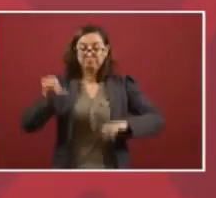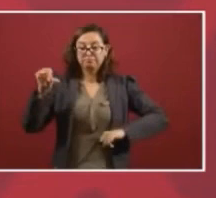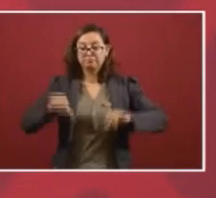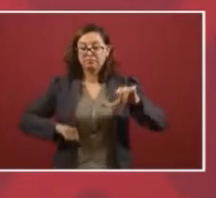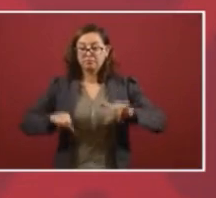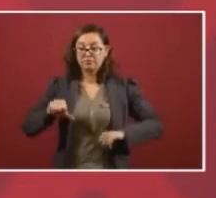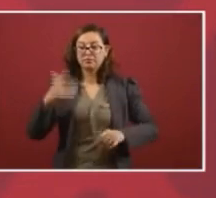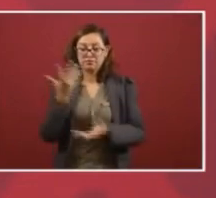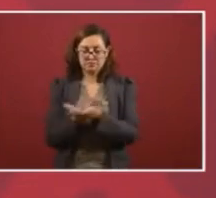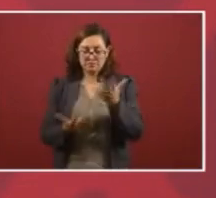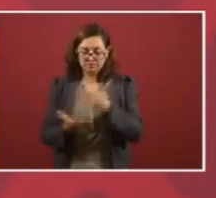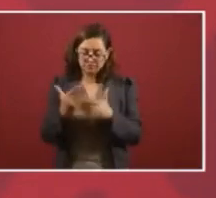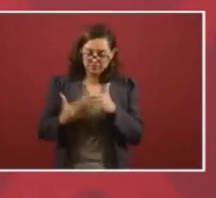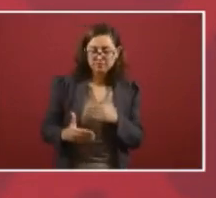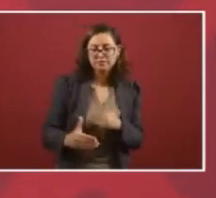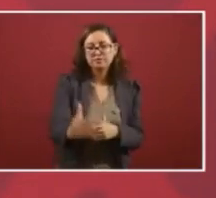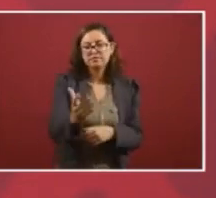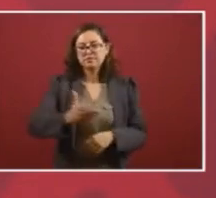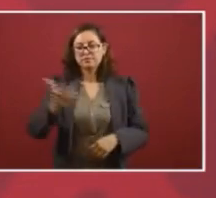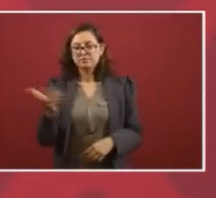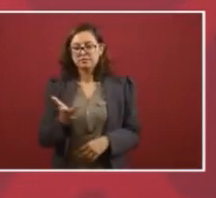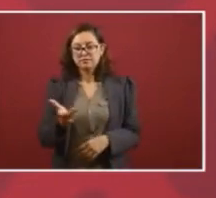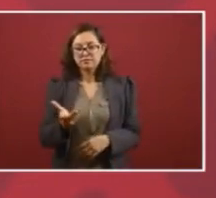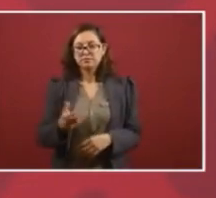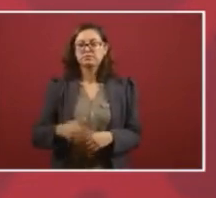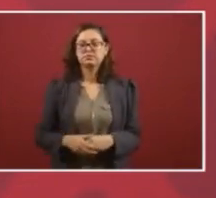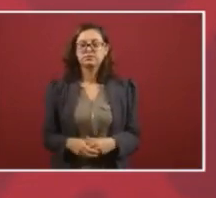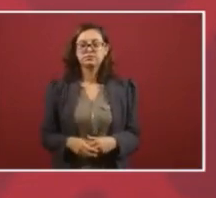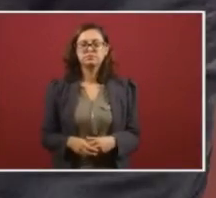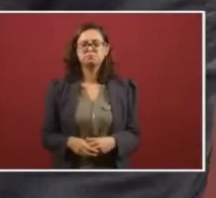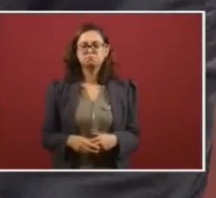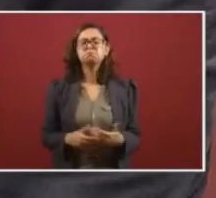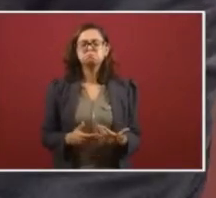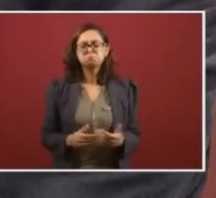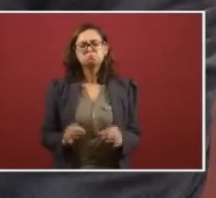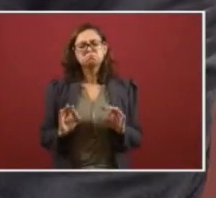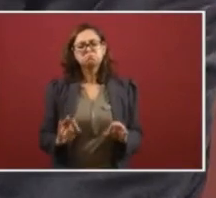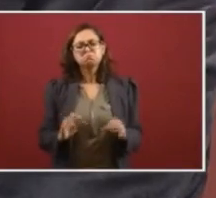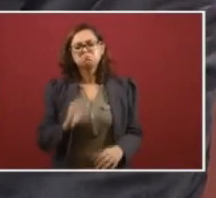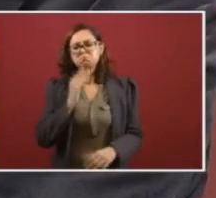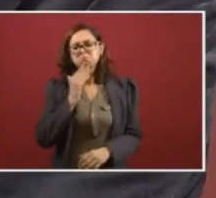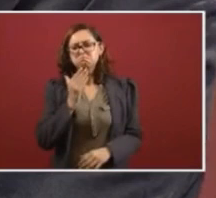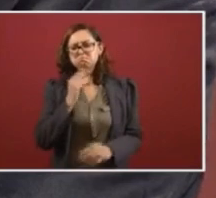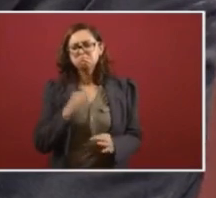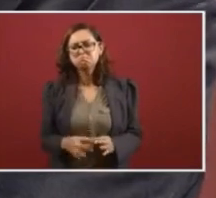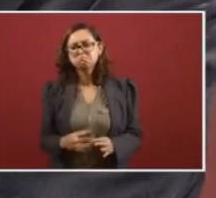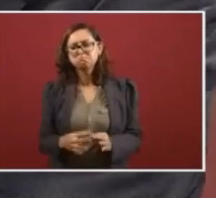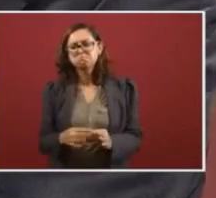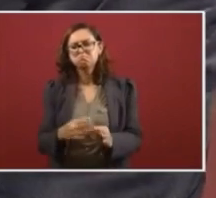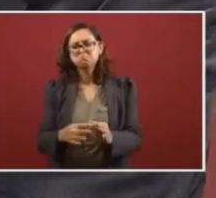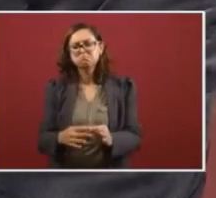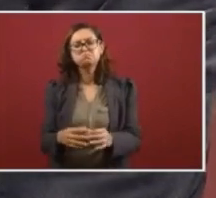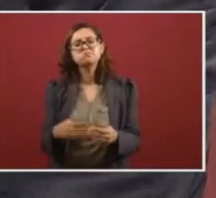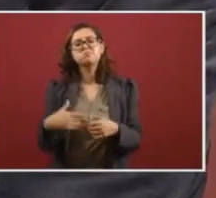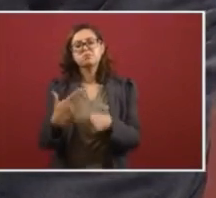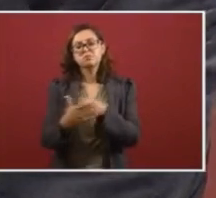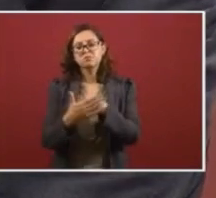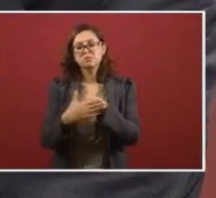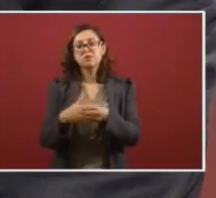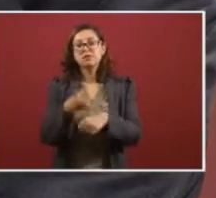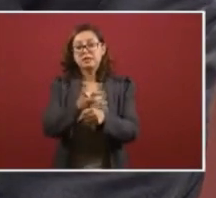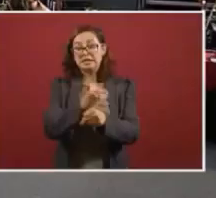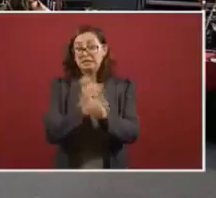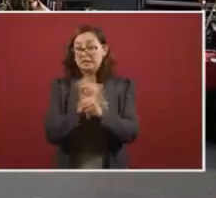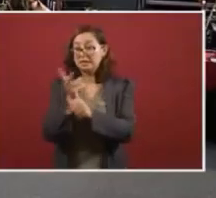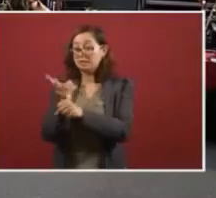But these are the actions that we are taking forth, and we're doing well. And you are